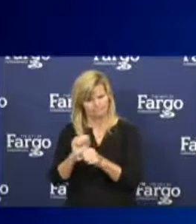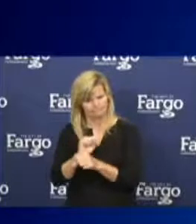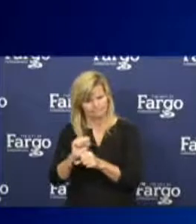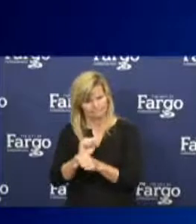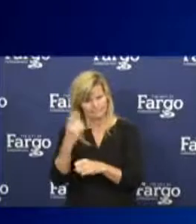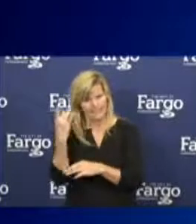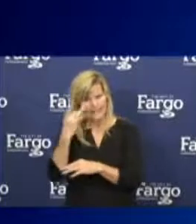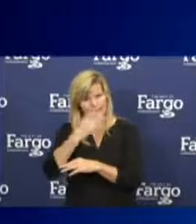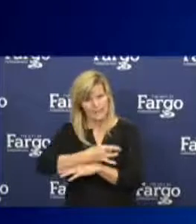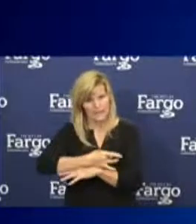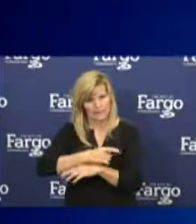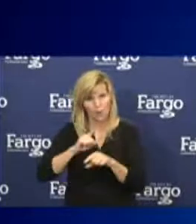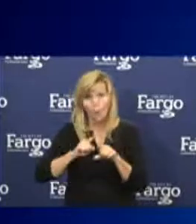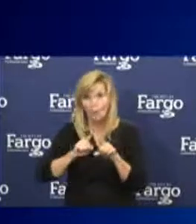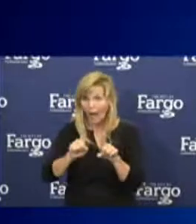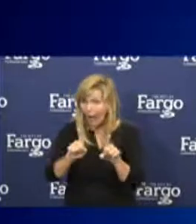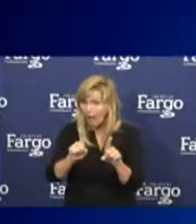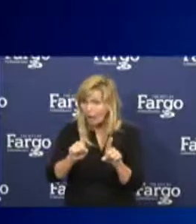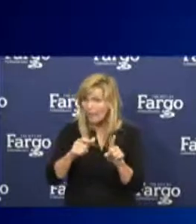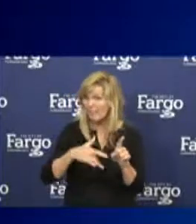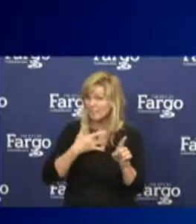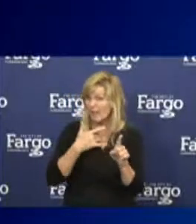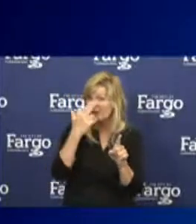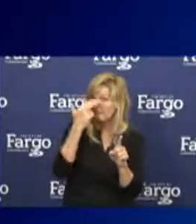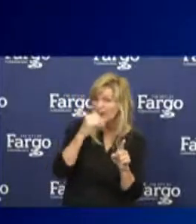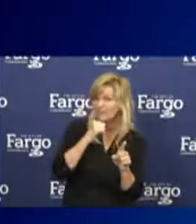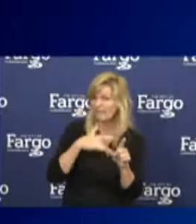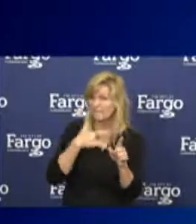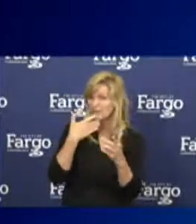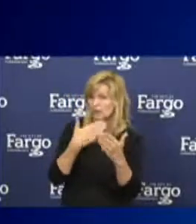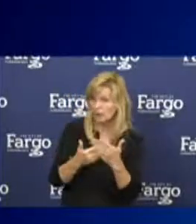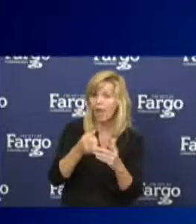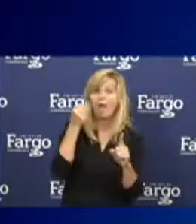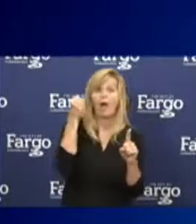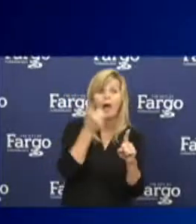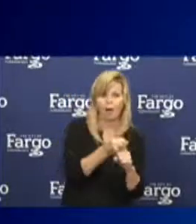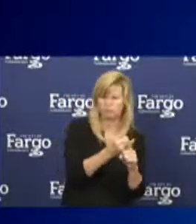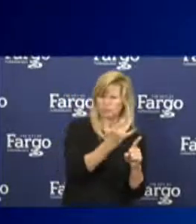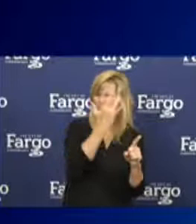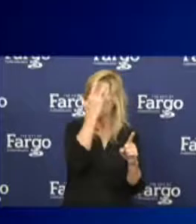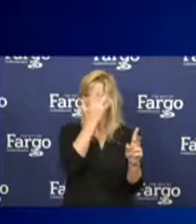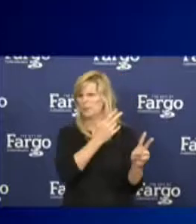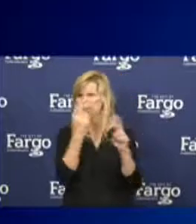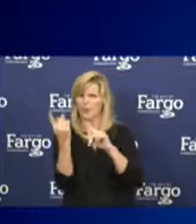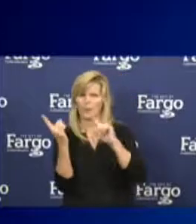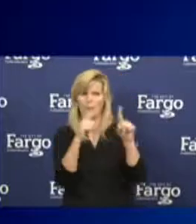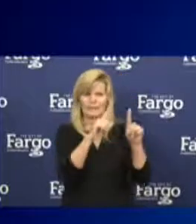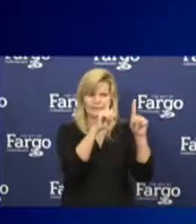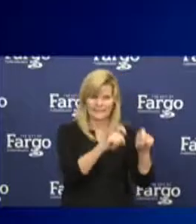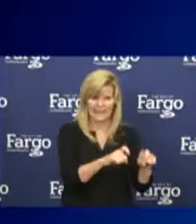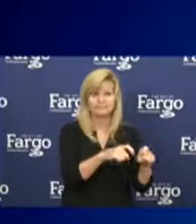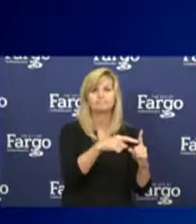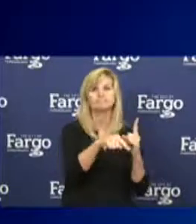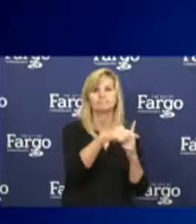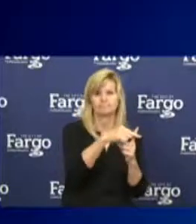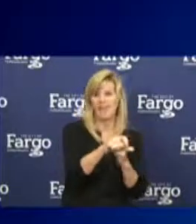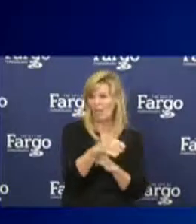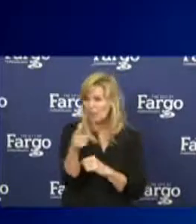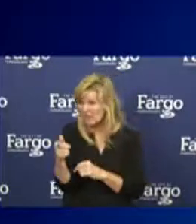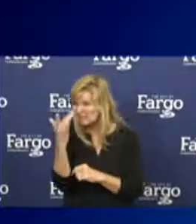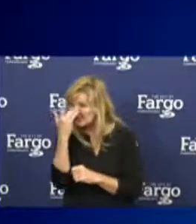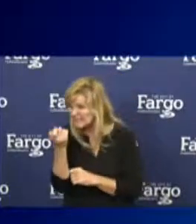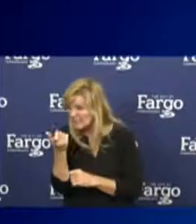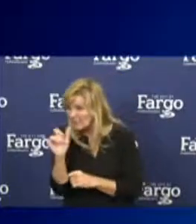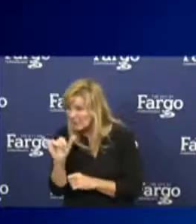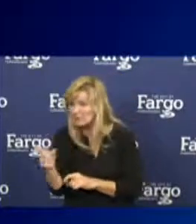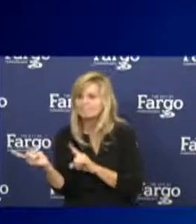8 days while they had symptoms. Eventually, one of them got sick enough to go get tested. That led to the other one getting tested. Both were found to be